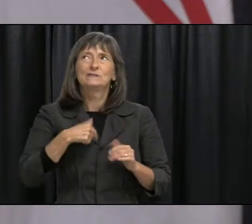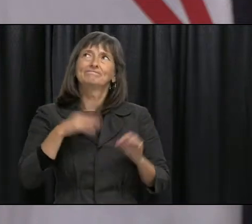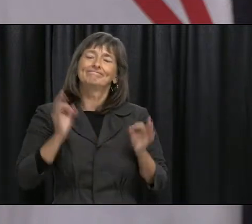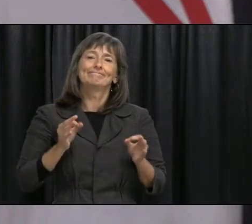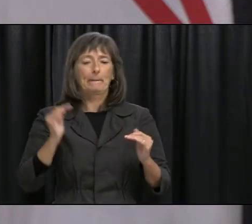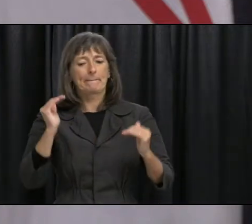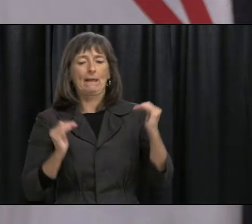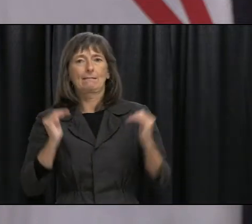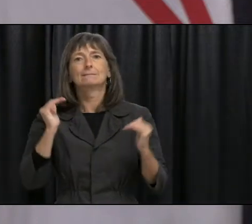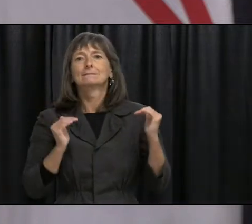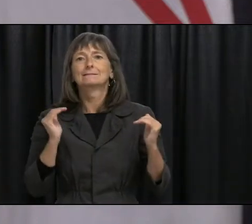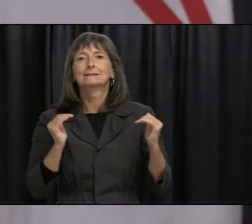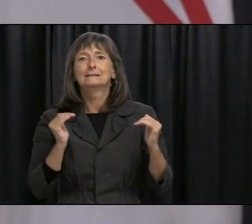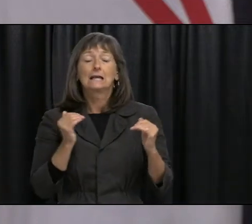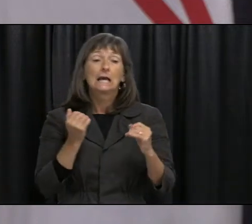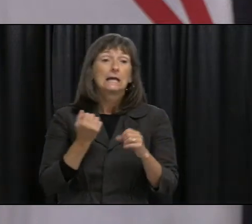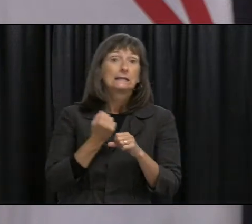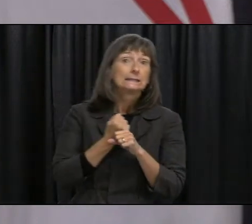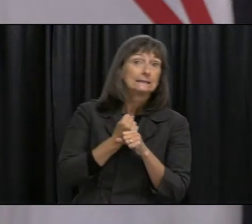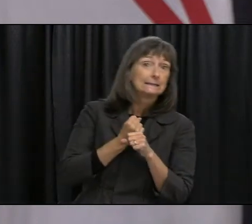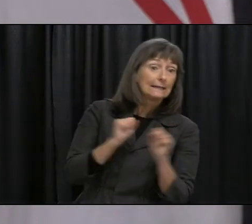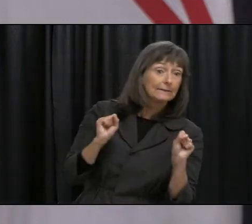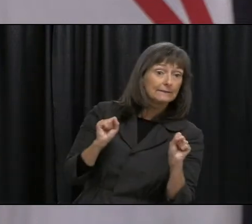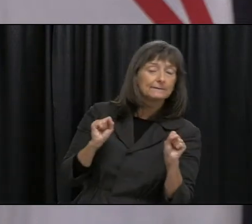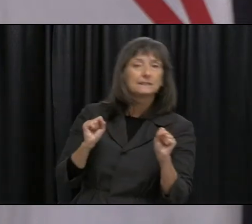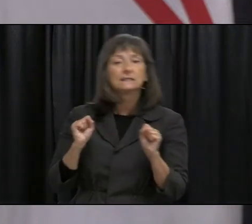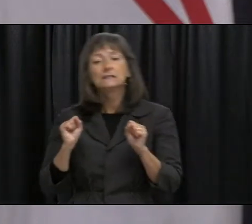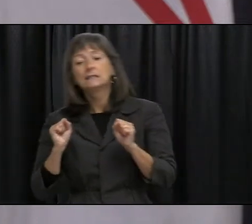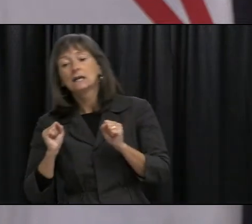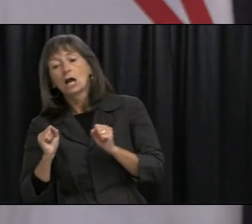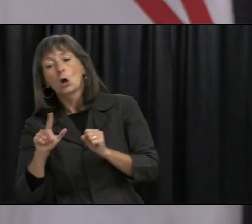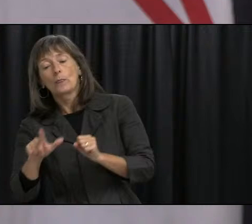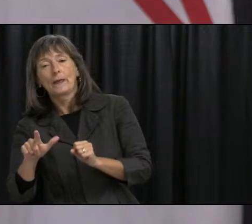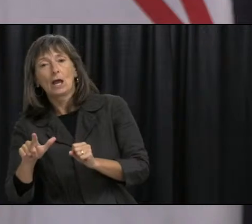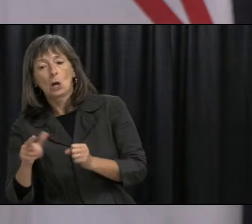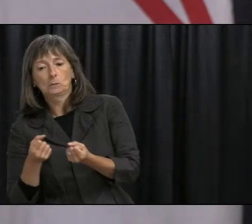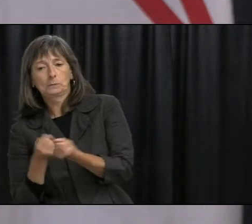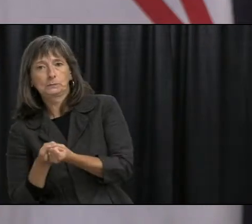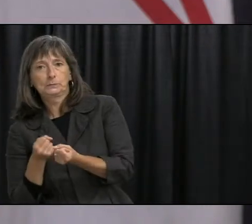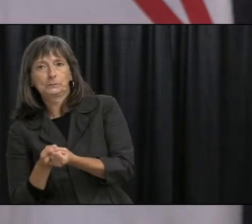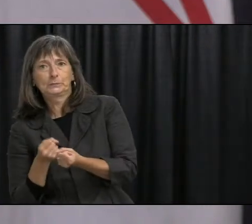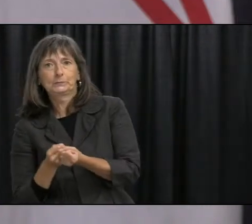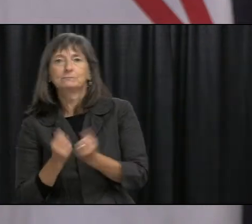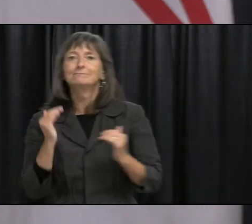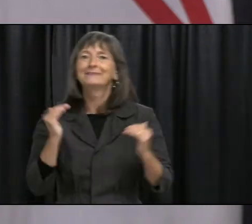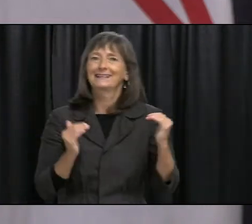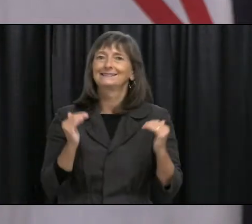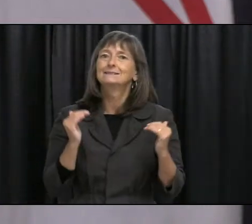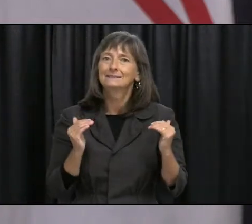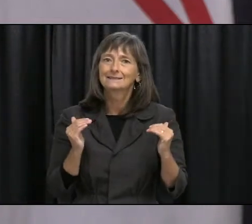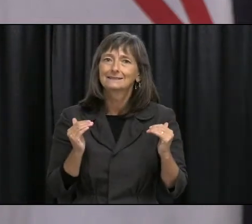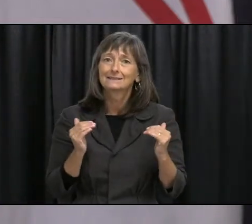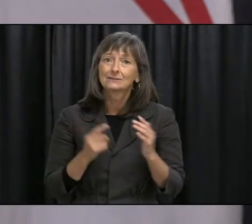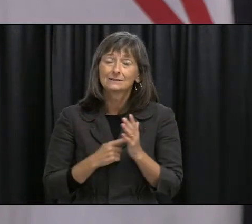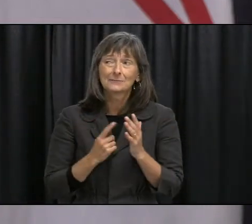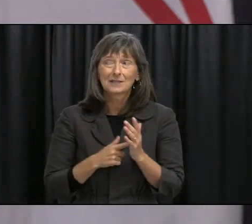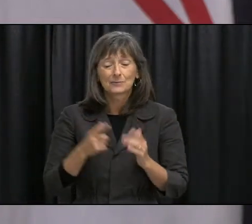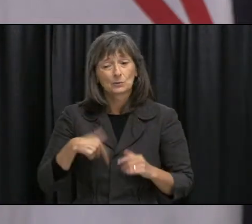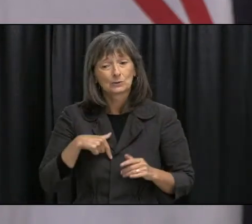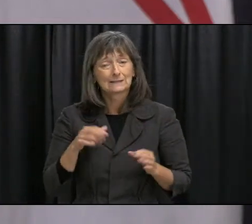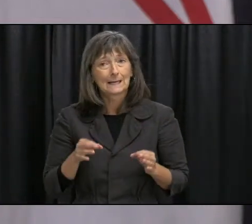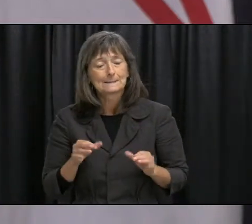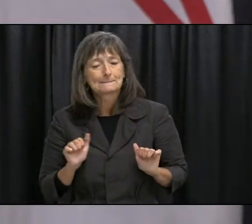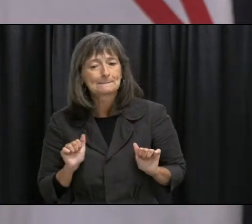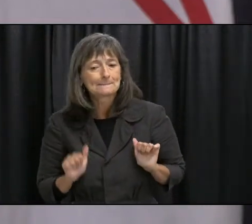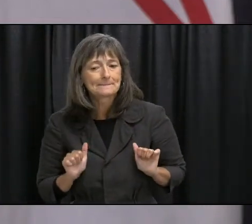We have to accept that we have to make decisions sometimes that